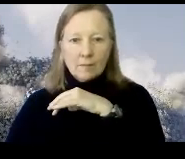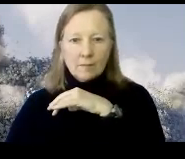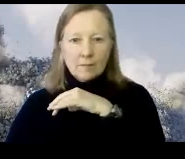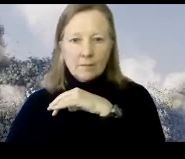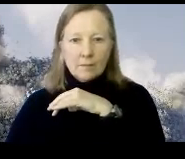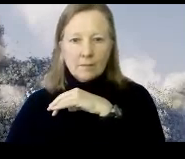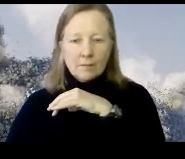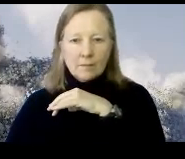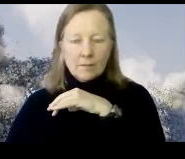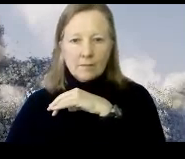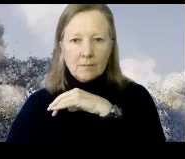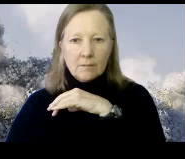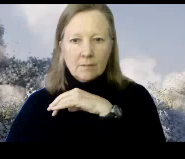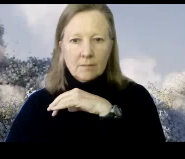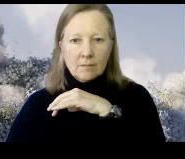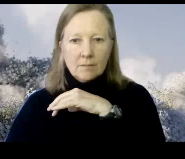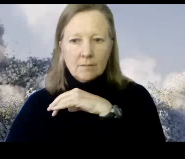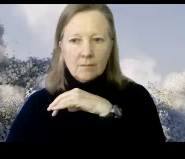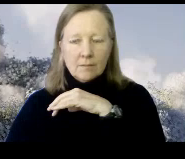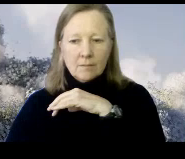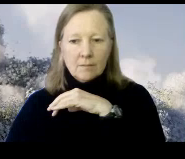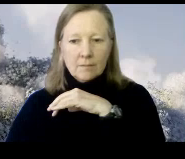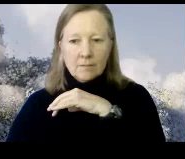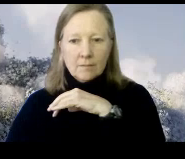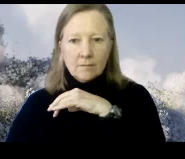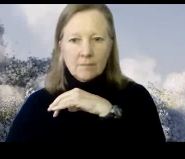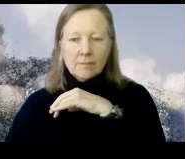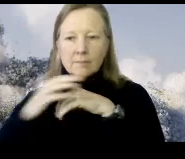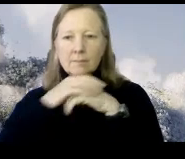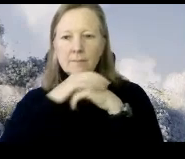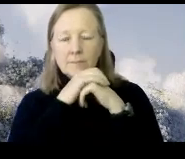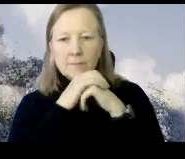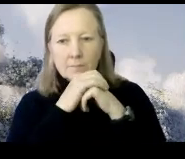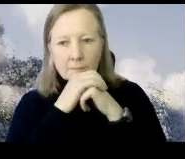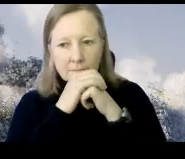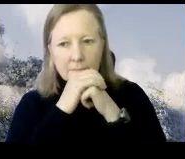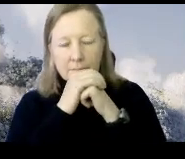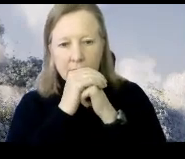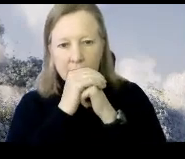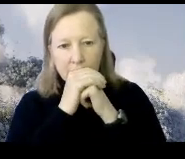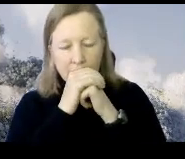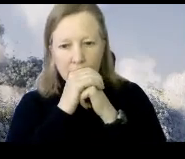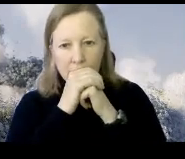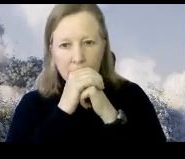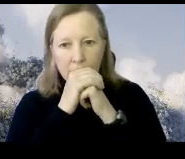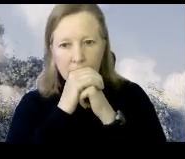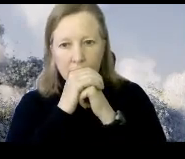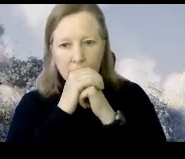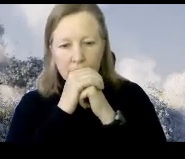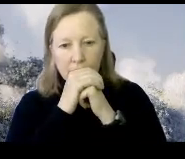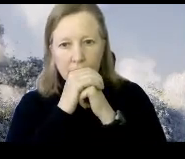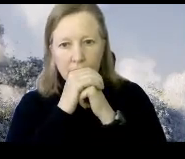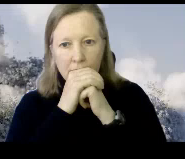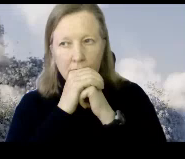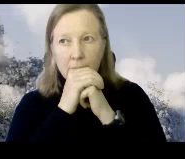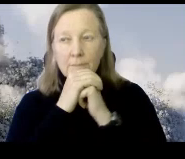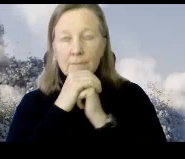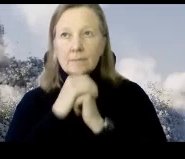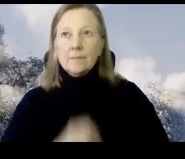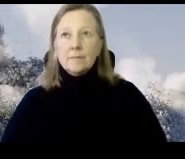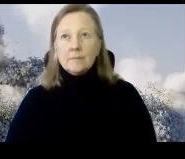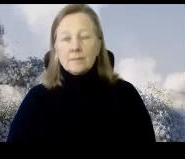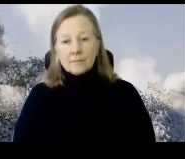So thank you for joining us today. So if you are currently not a Manitoba Start client, you can call our phone desk or visit in person.